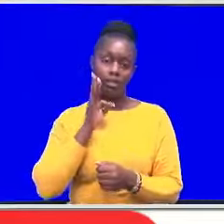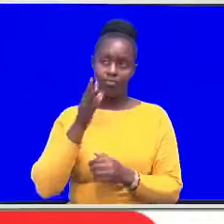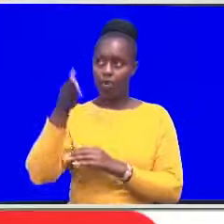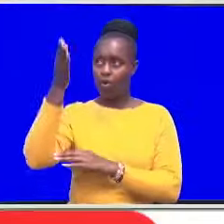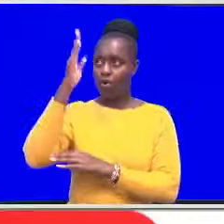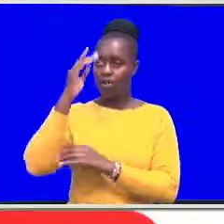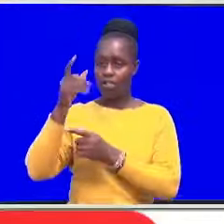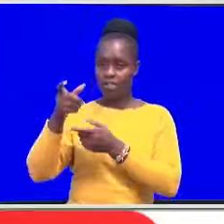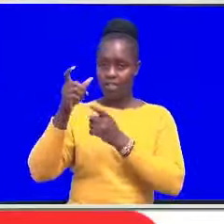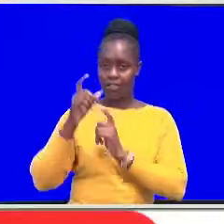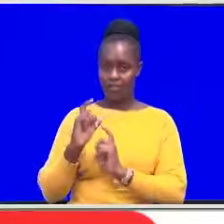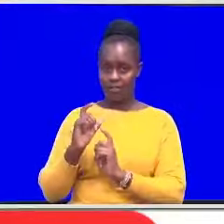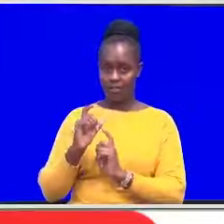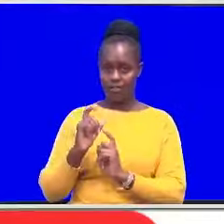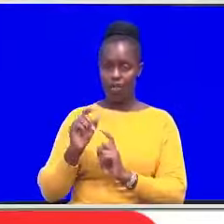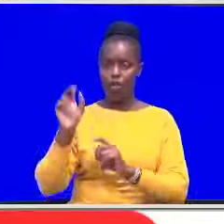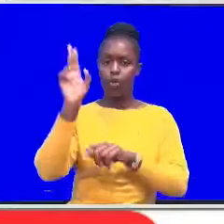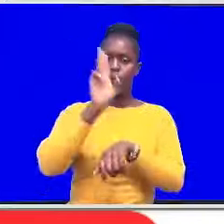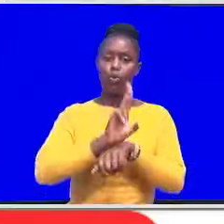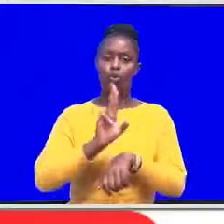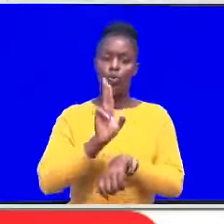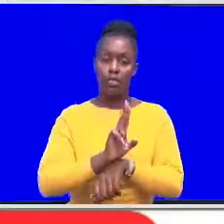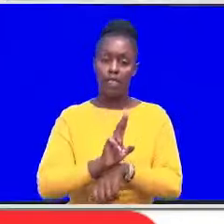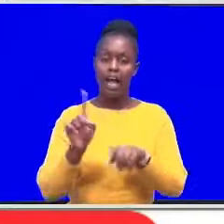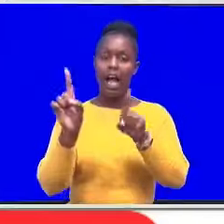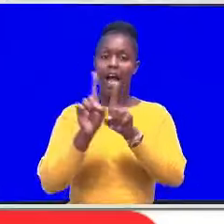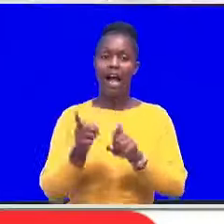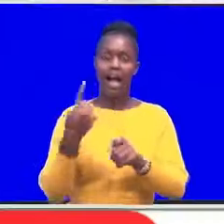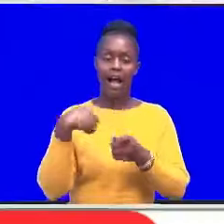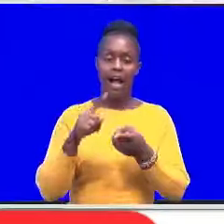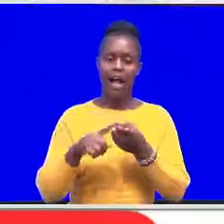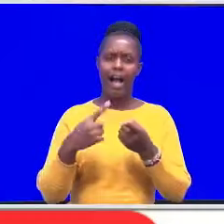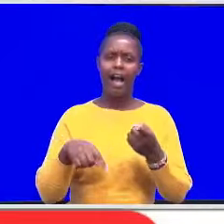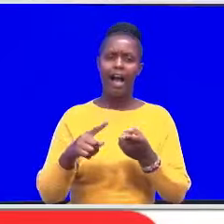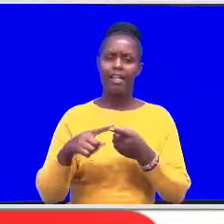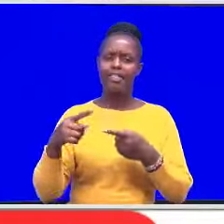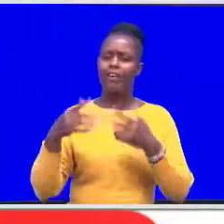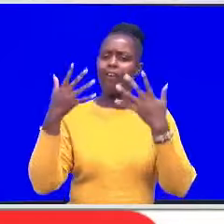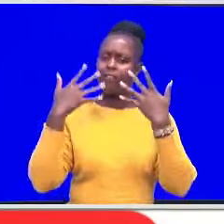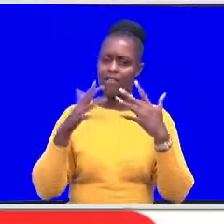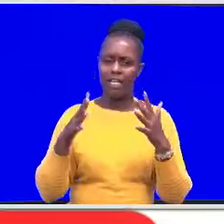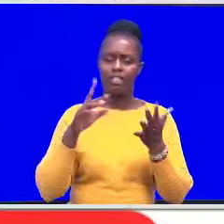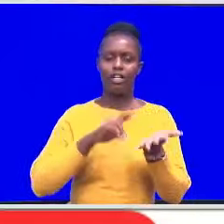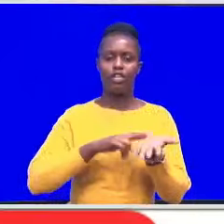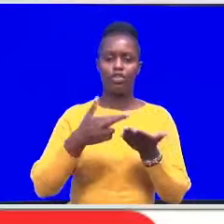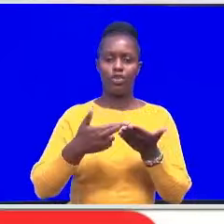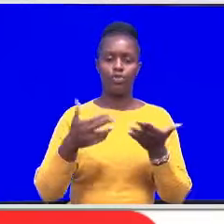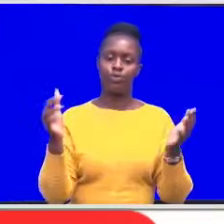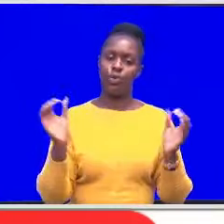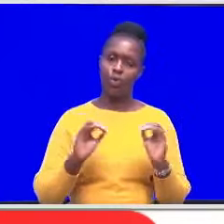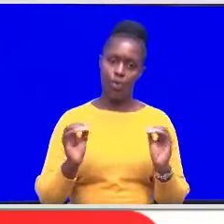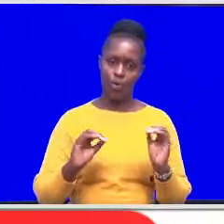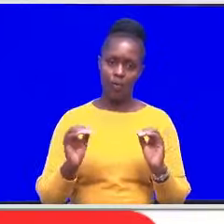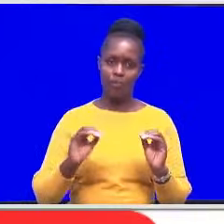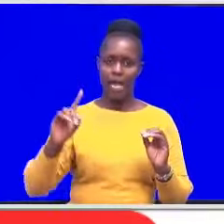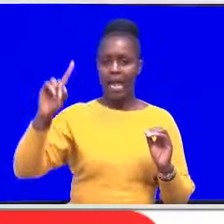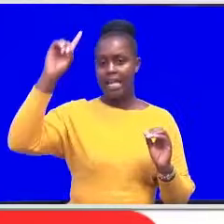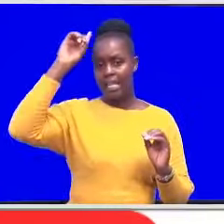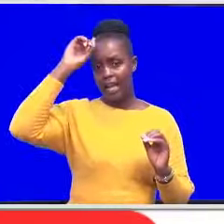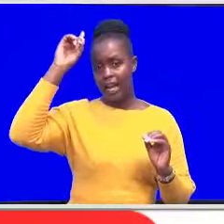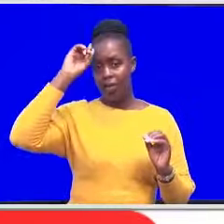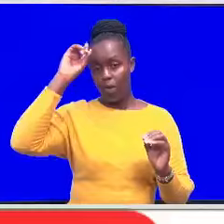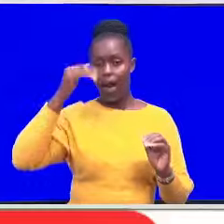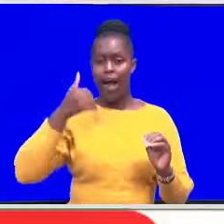God and we use it as if it's an infinite resource. In Nyandarua, there's a lot of water and Nyandarua feeds